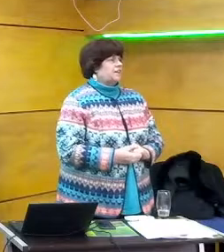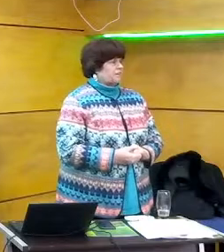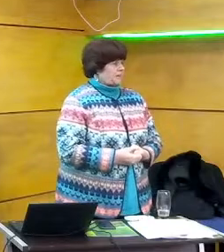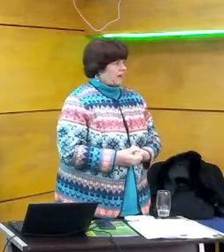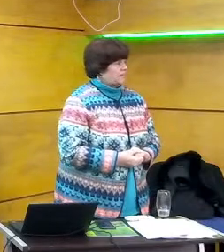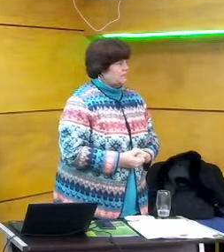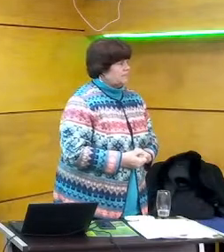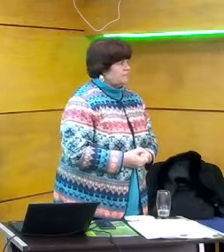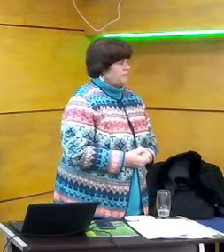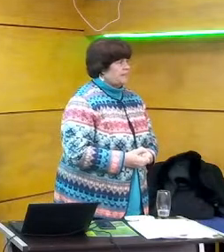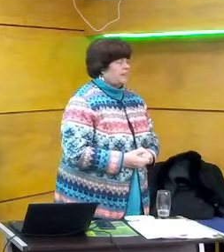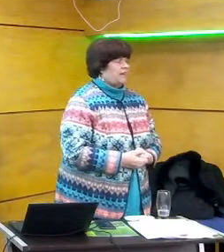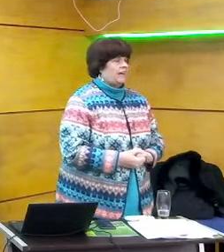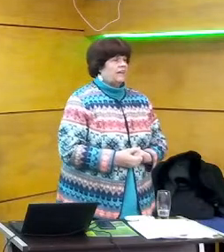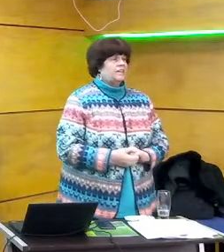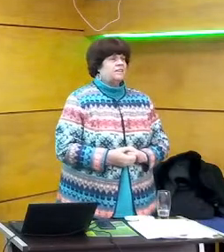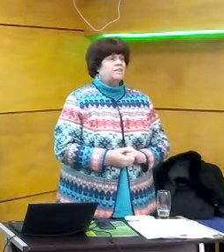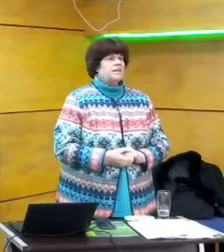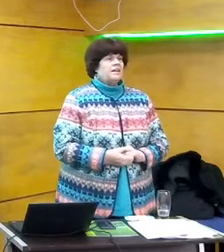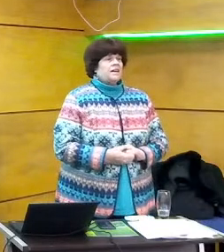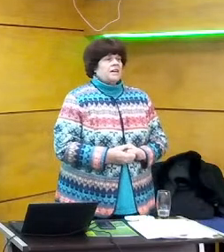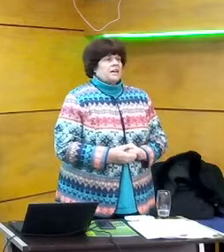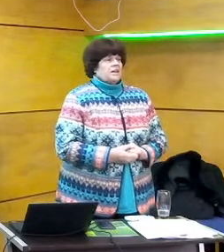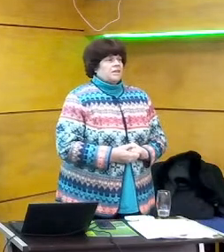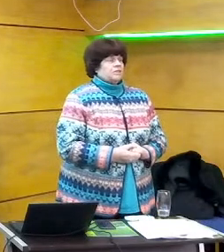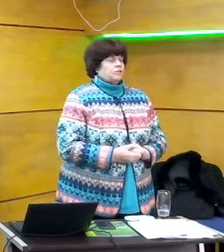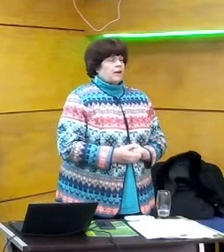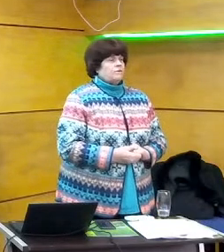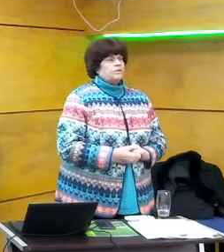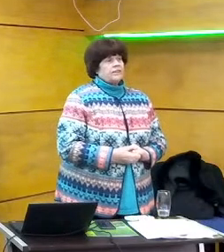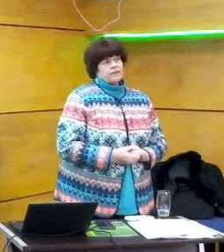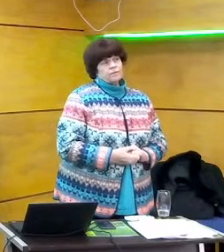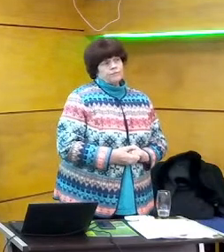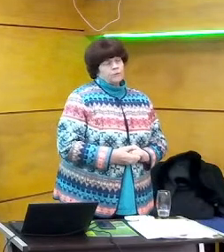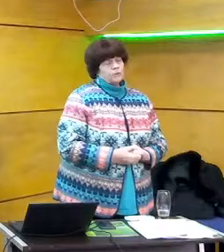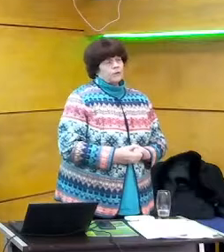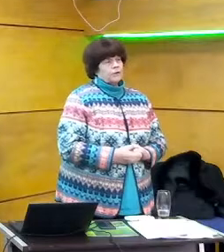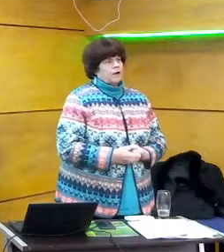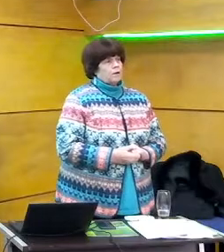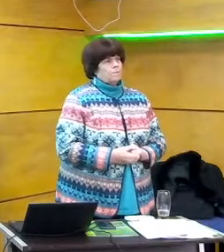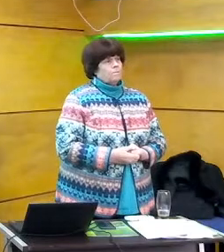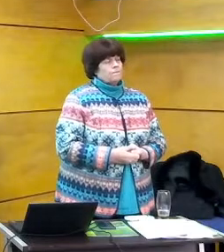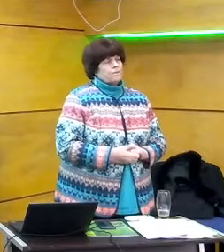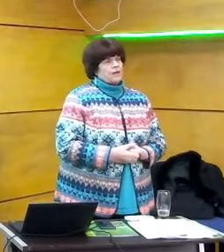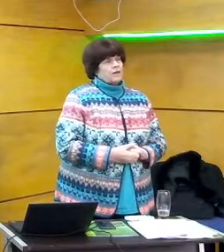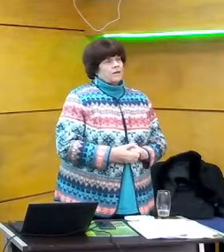in the Canary Islands and traveled there for